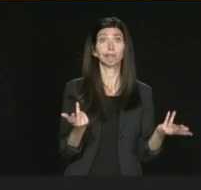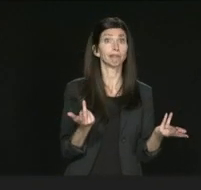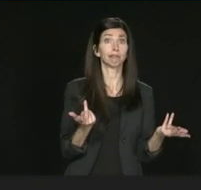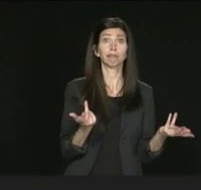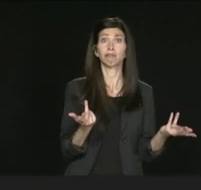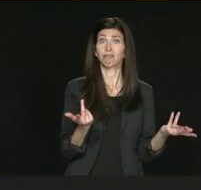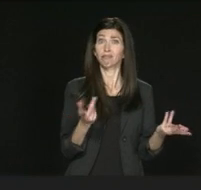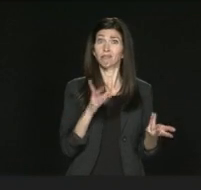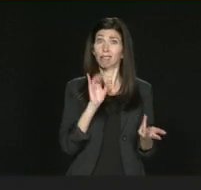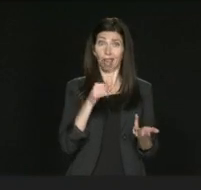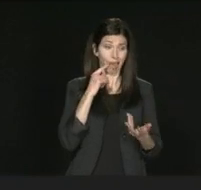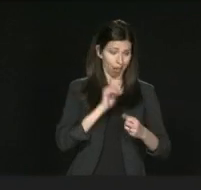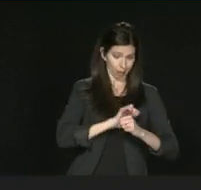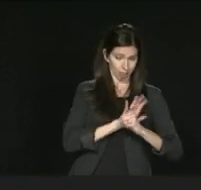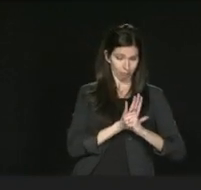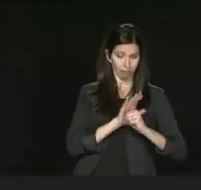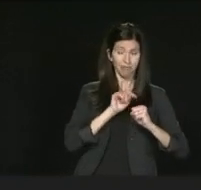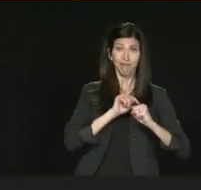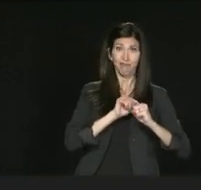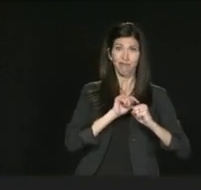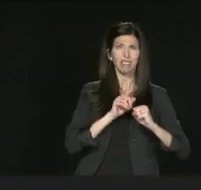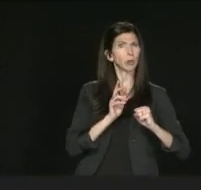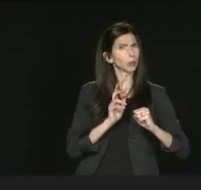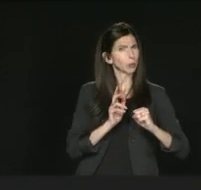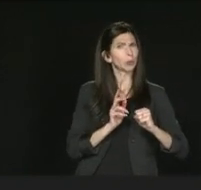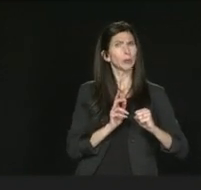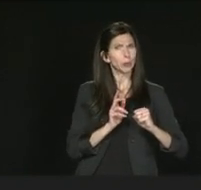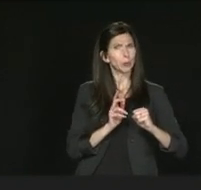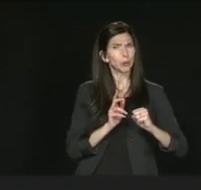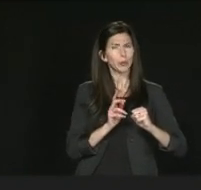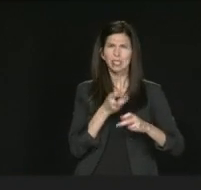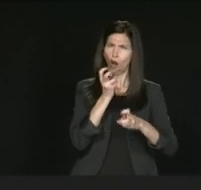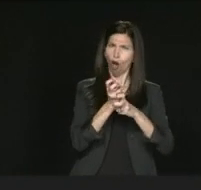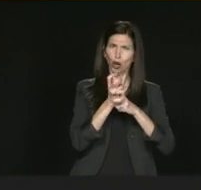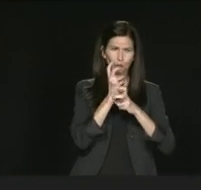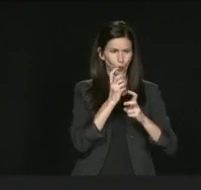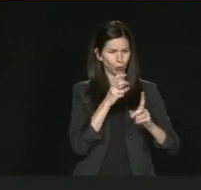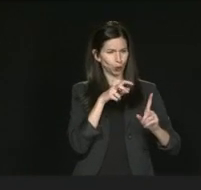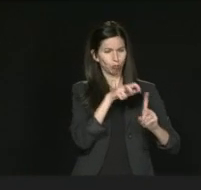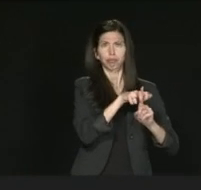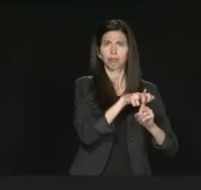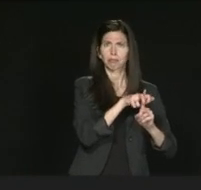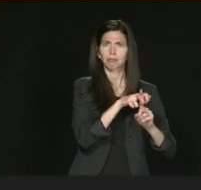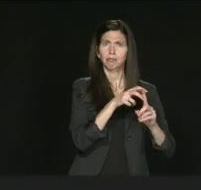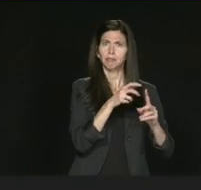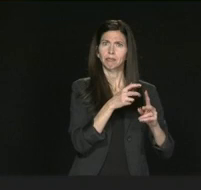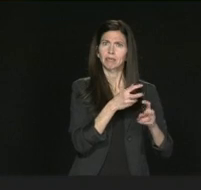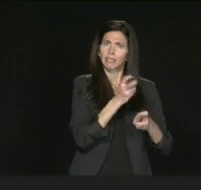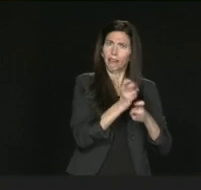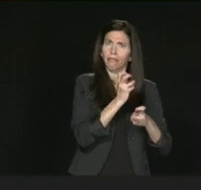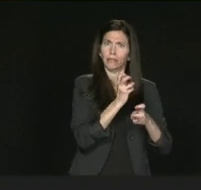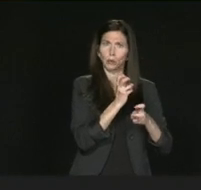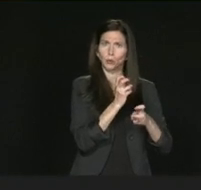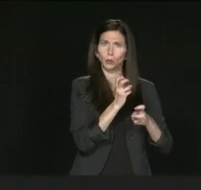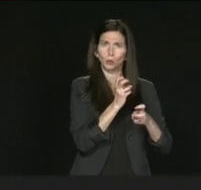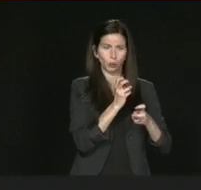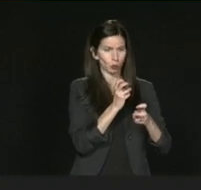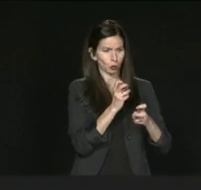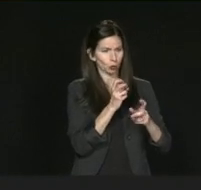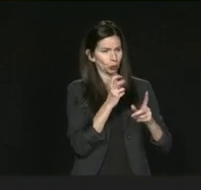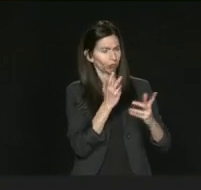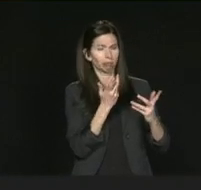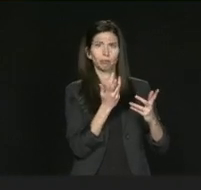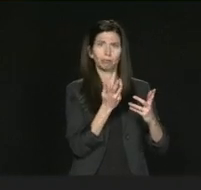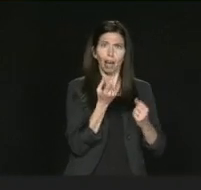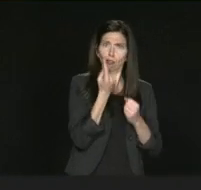difficult to detect or deal with, those distancing measures and your hand hygiene measures are absolutely fundamental